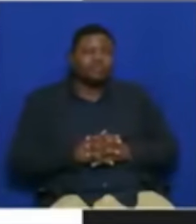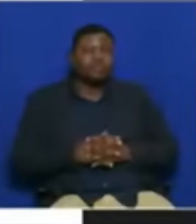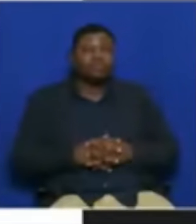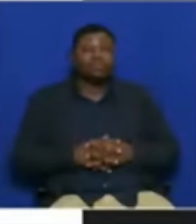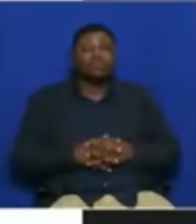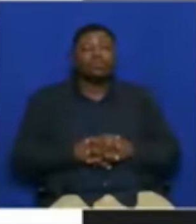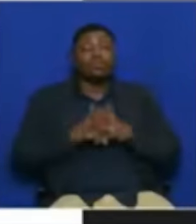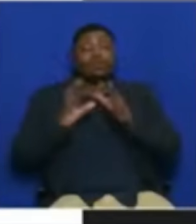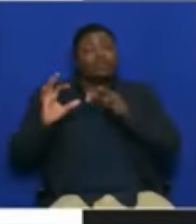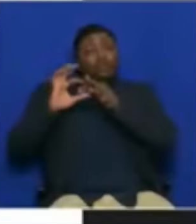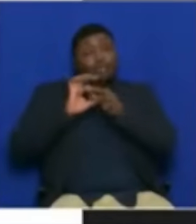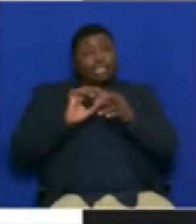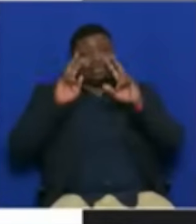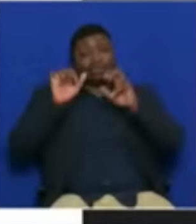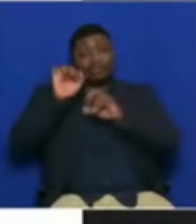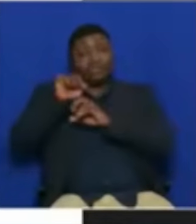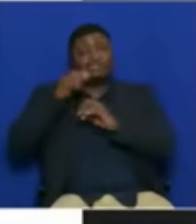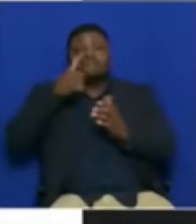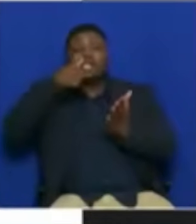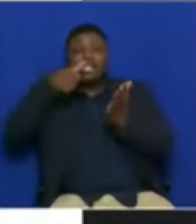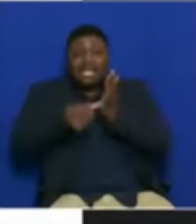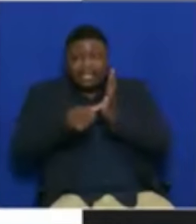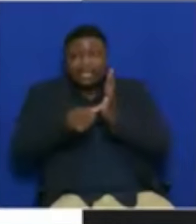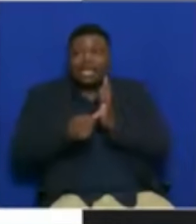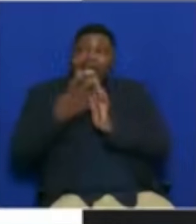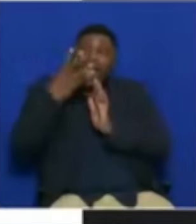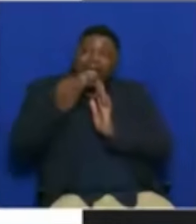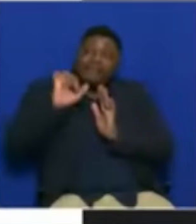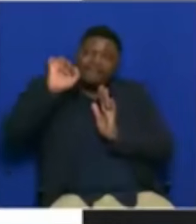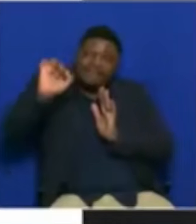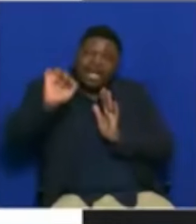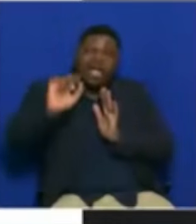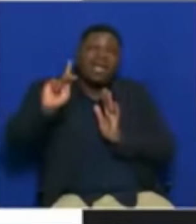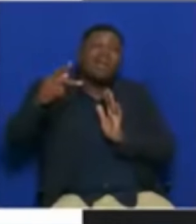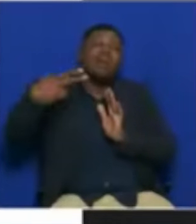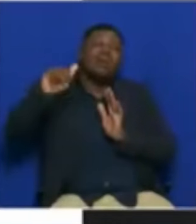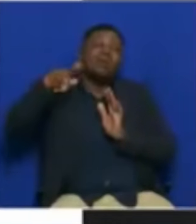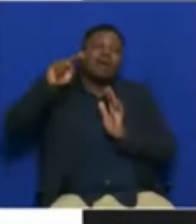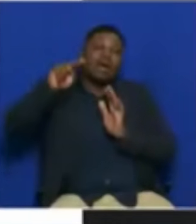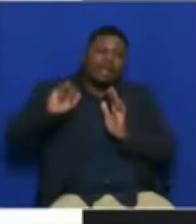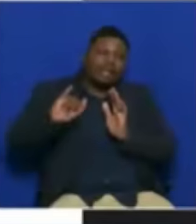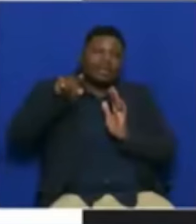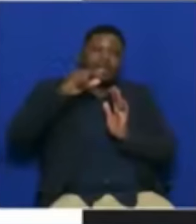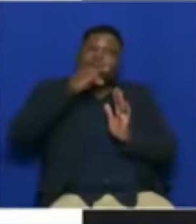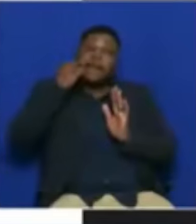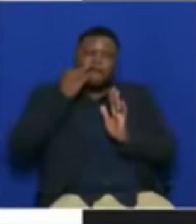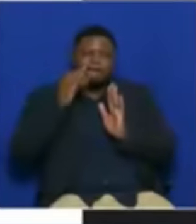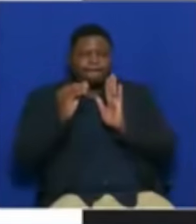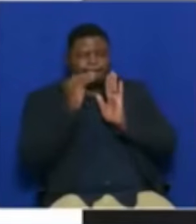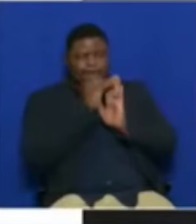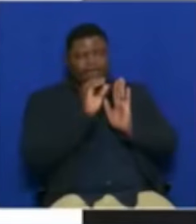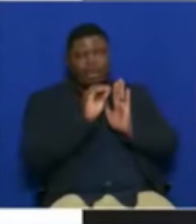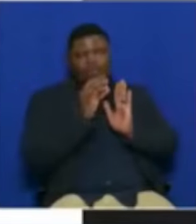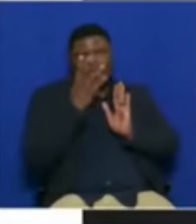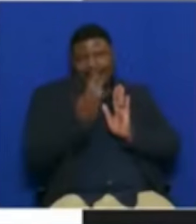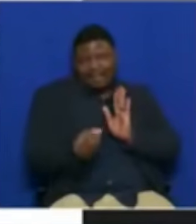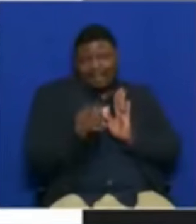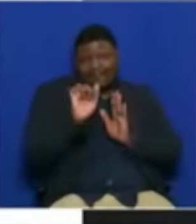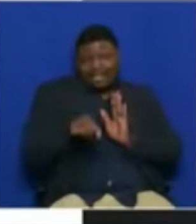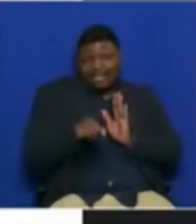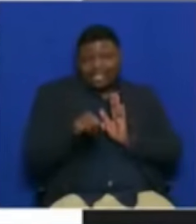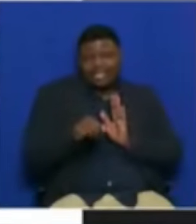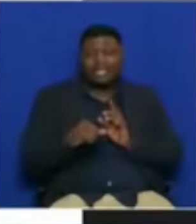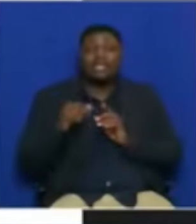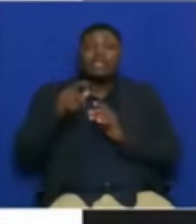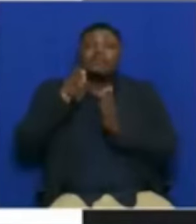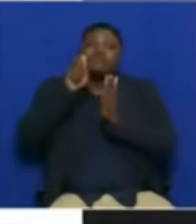the top, that purportedly comes from his office, that was drafted by Brigadier Ngube and signed on